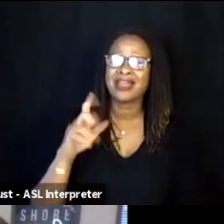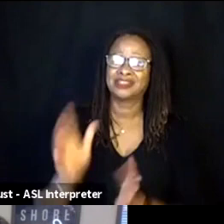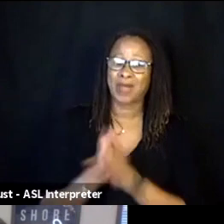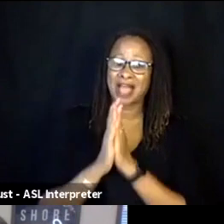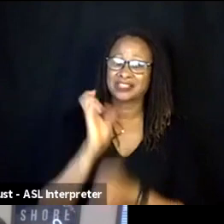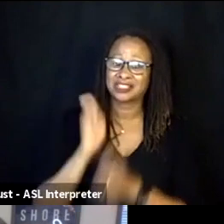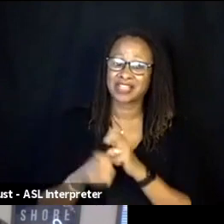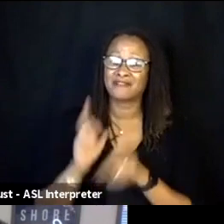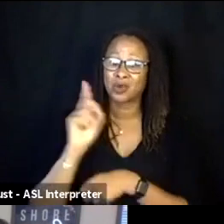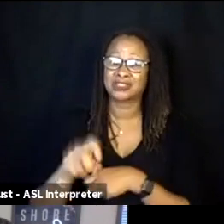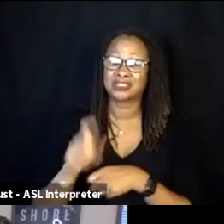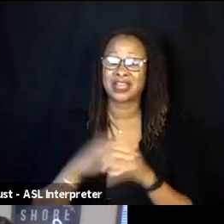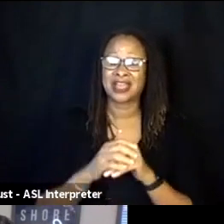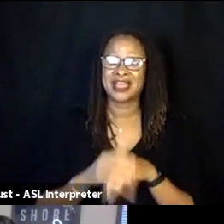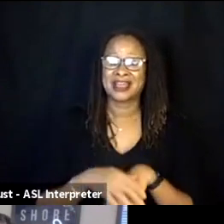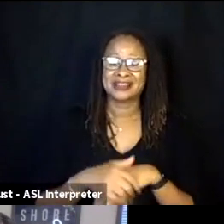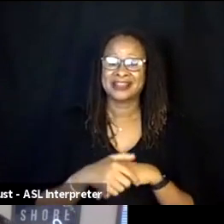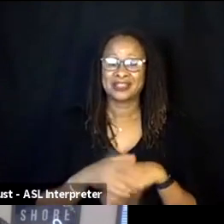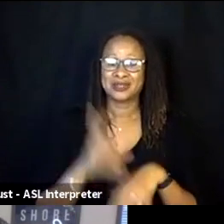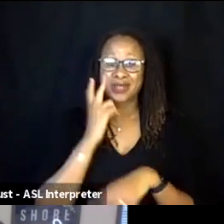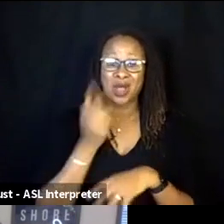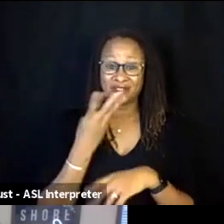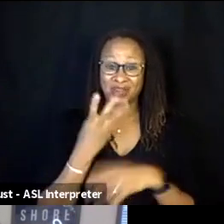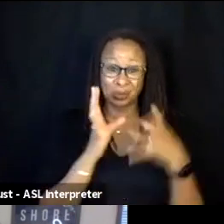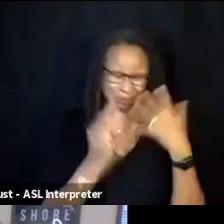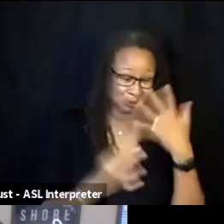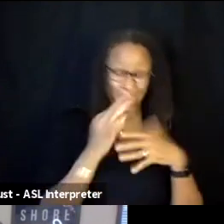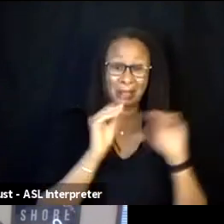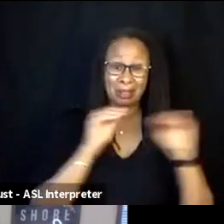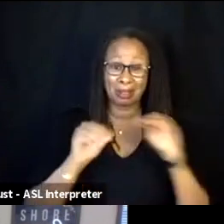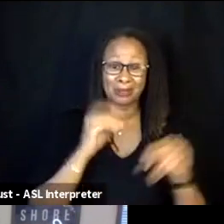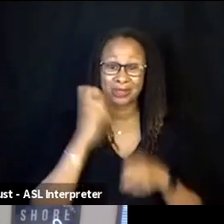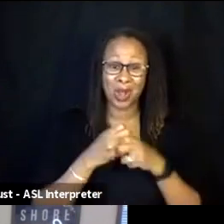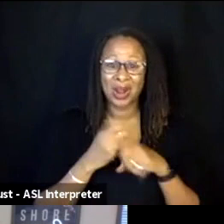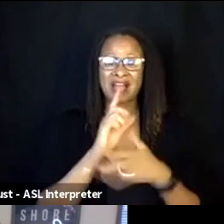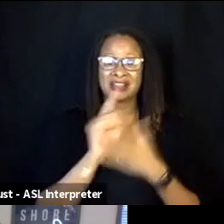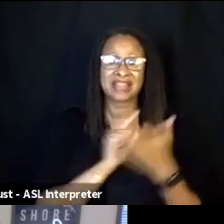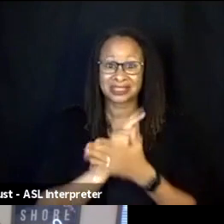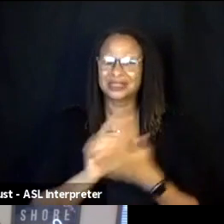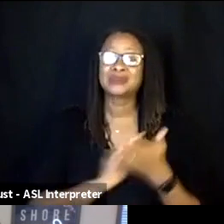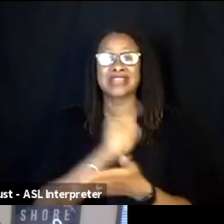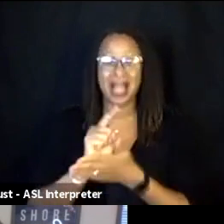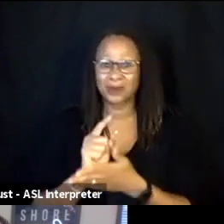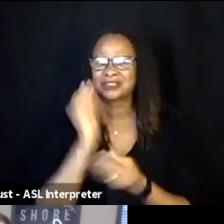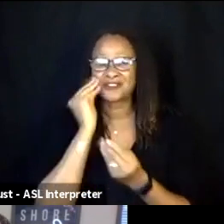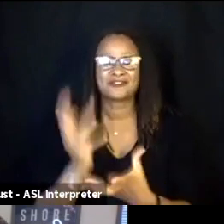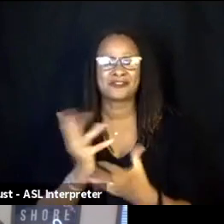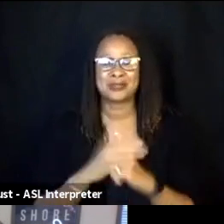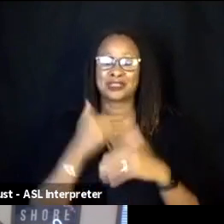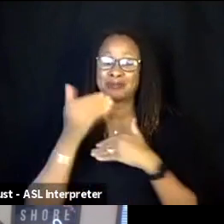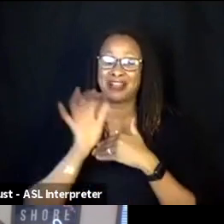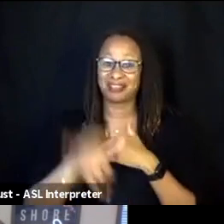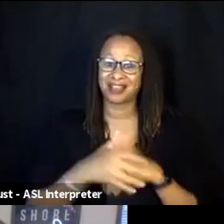mean, you saw very few sound bites that I was able to select and put in the film, and there's, you know, hours and hours and hours of information beyond that.